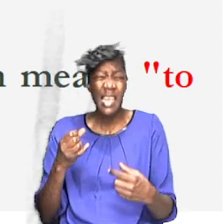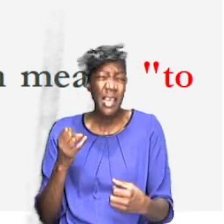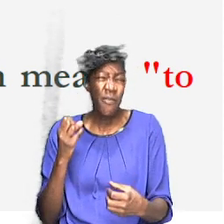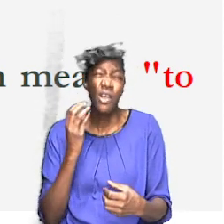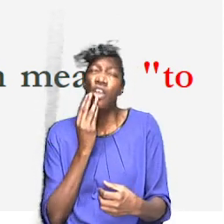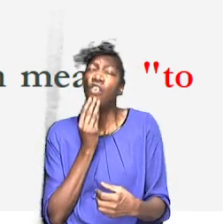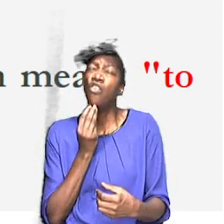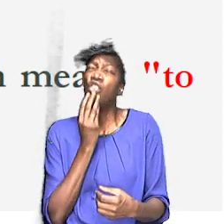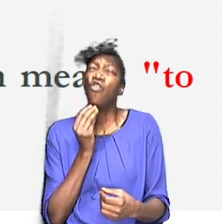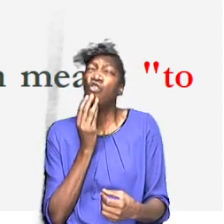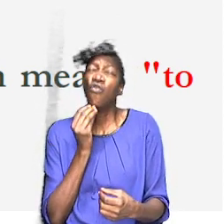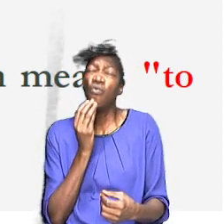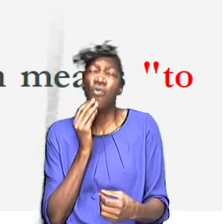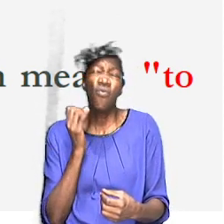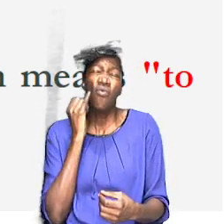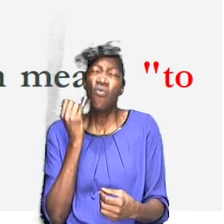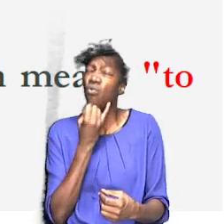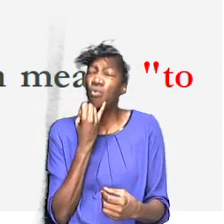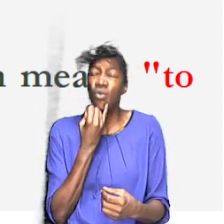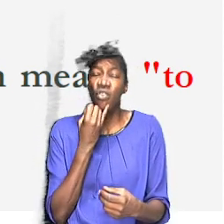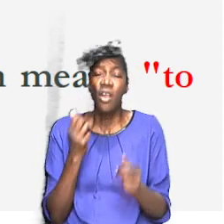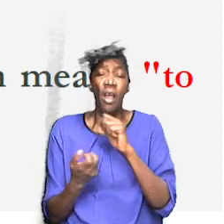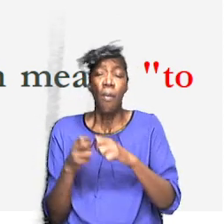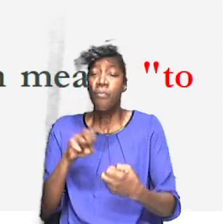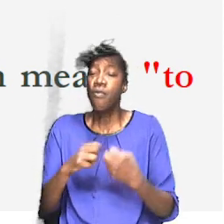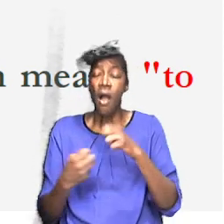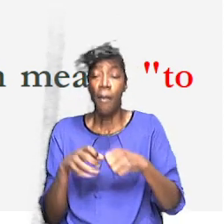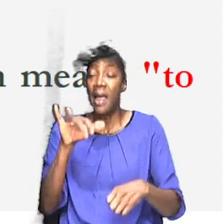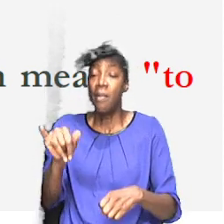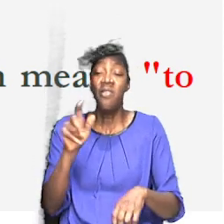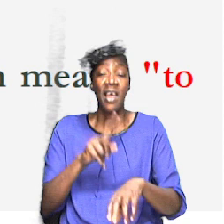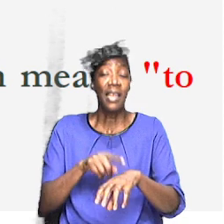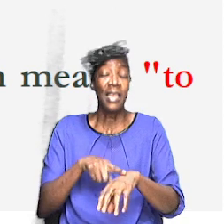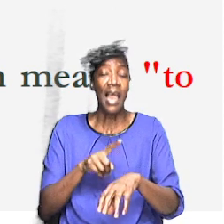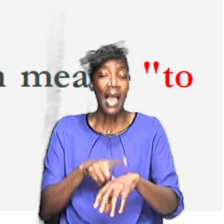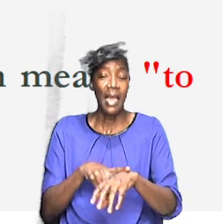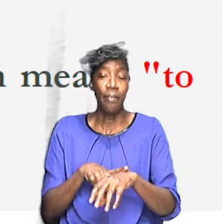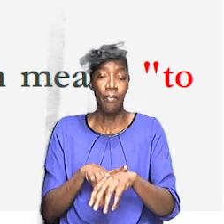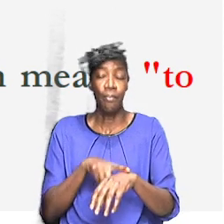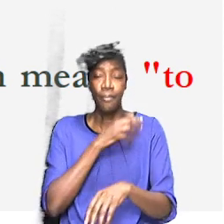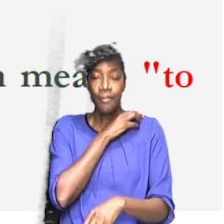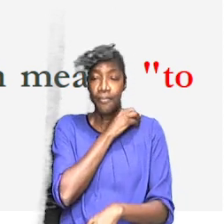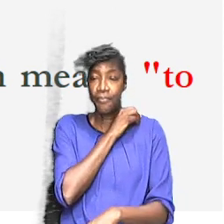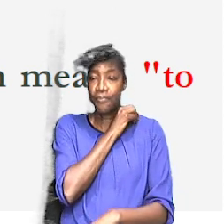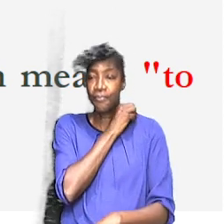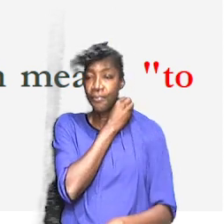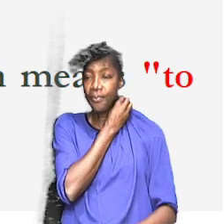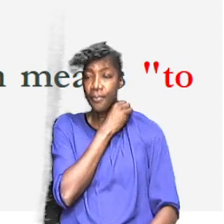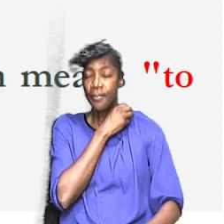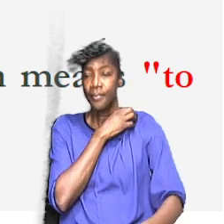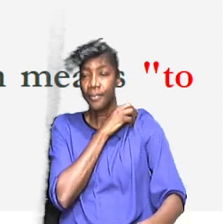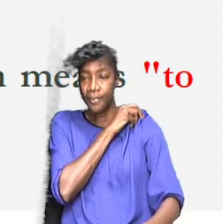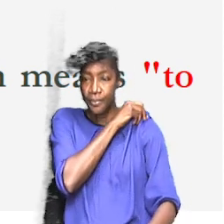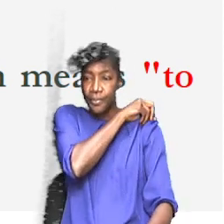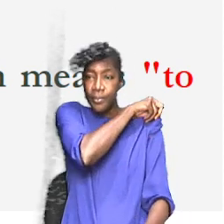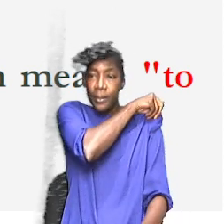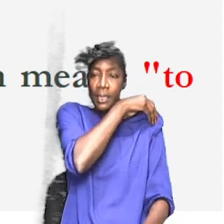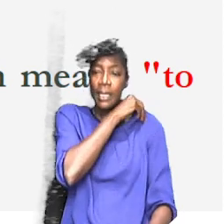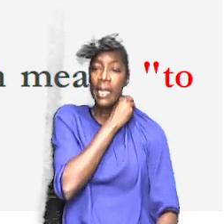problems during that time when the Grecians were in power. And they pushed, as it